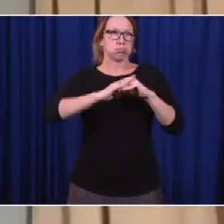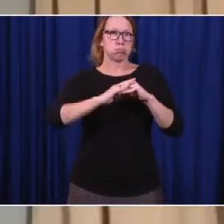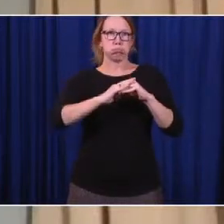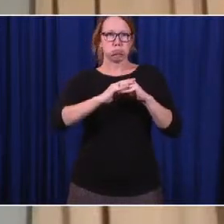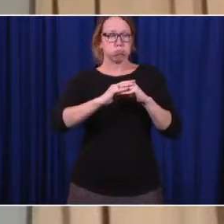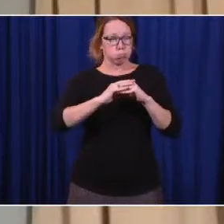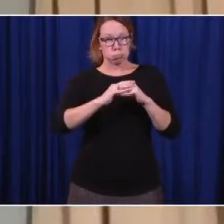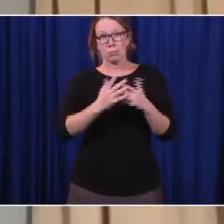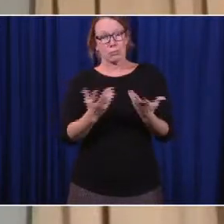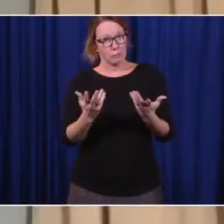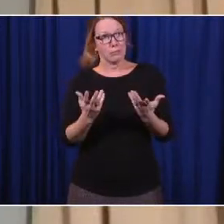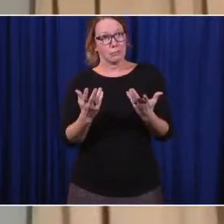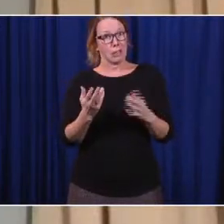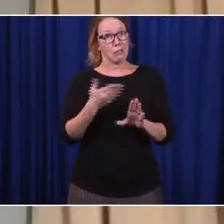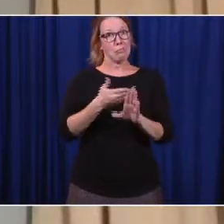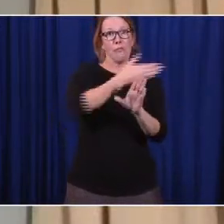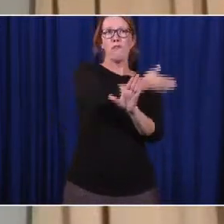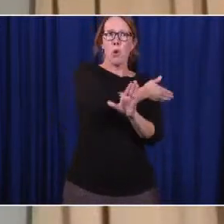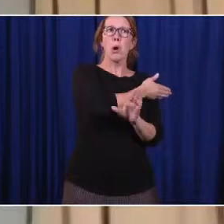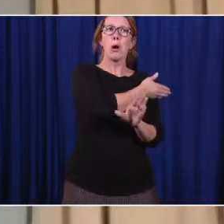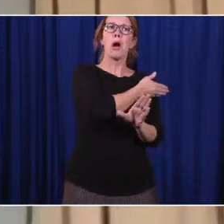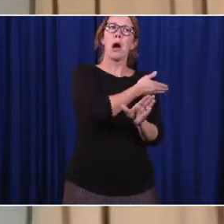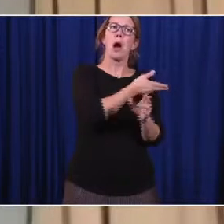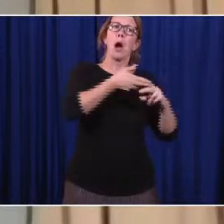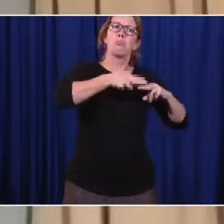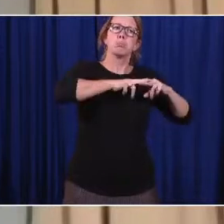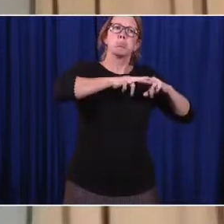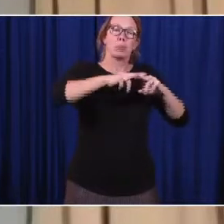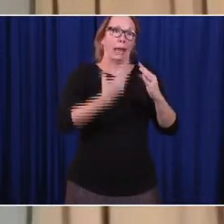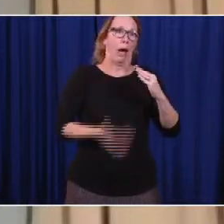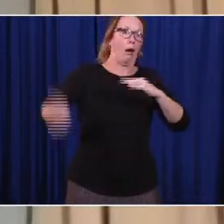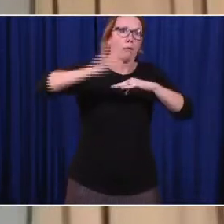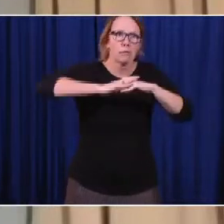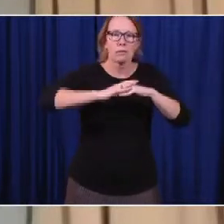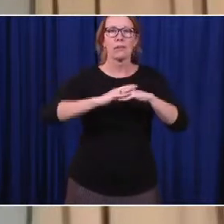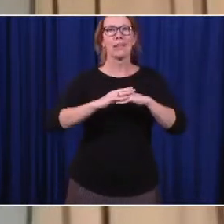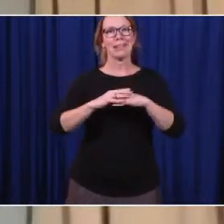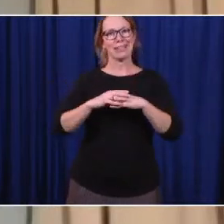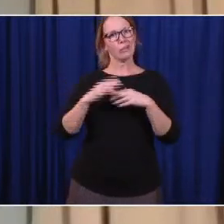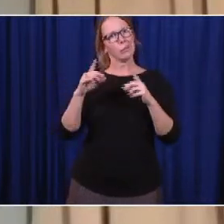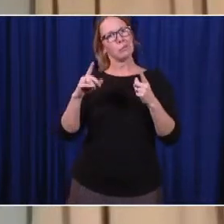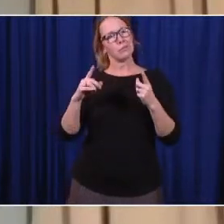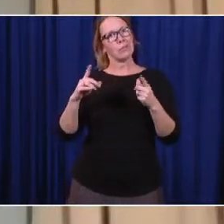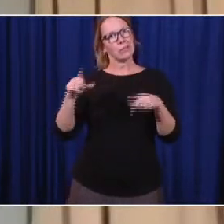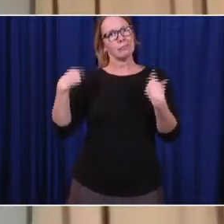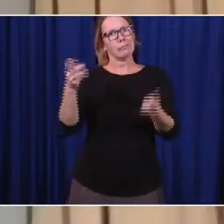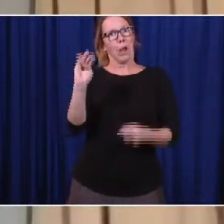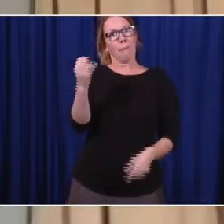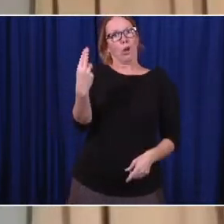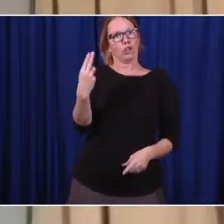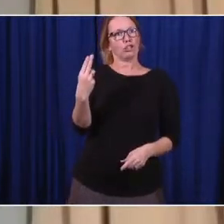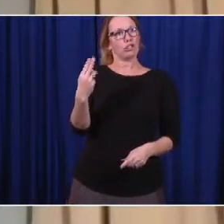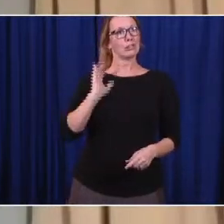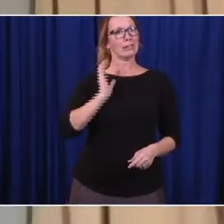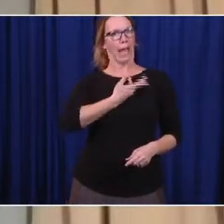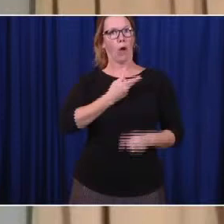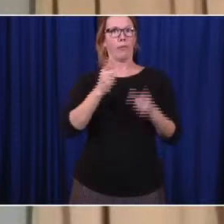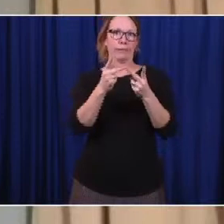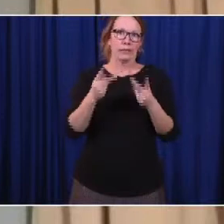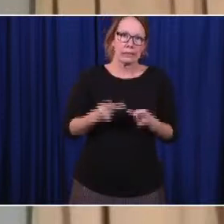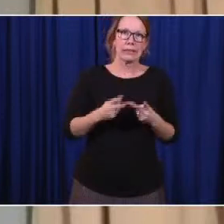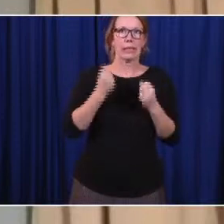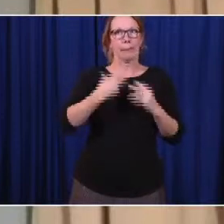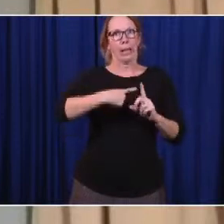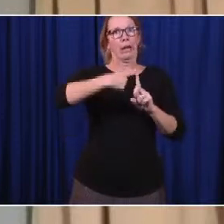cases prior to this. We've been dealing with the pandemic since March. Our facility had gone through several months of